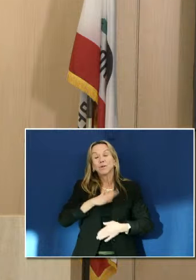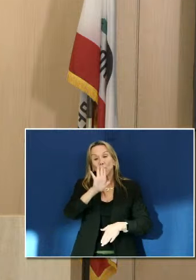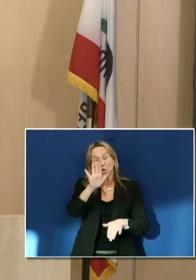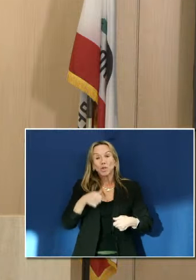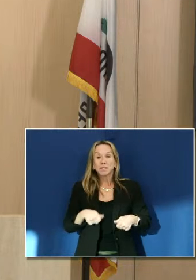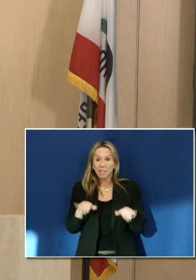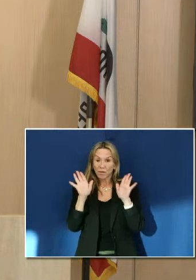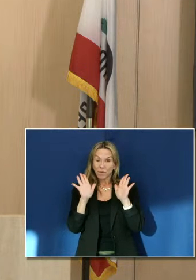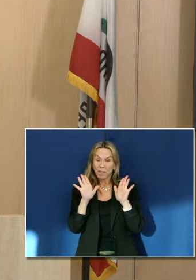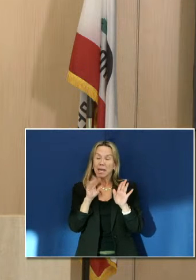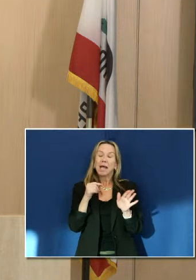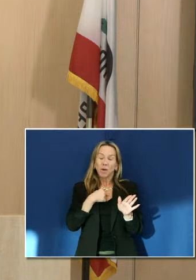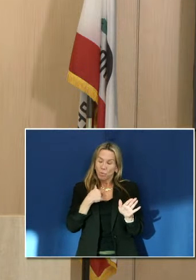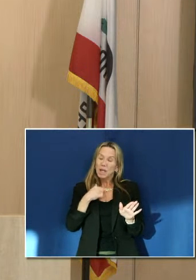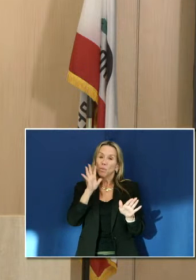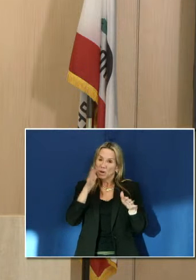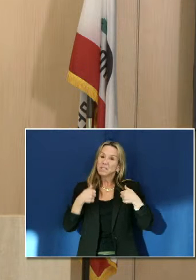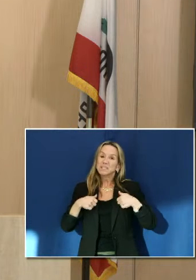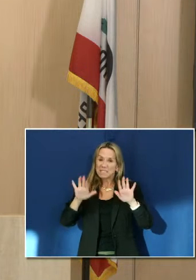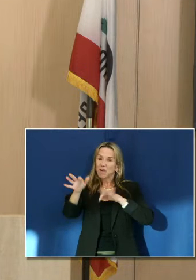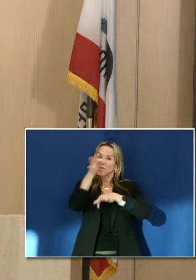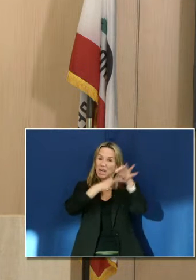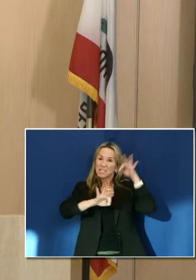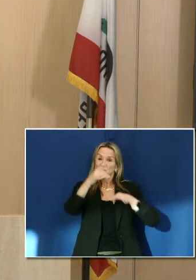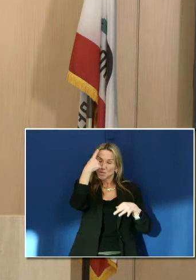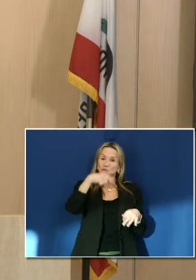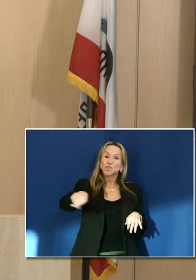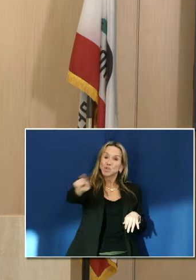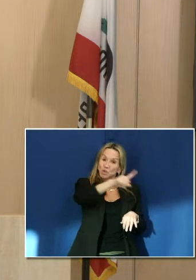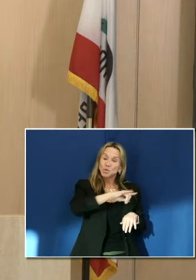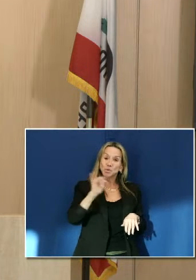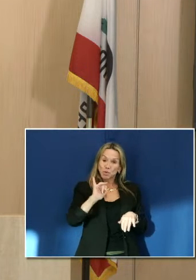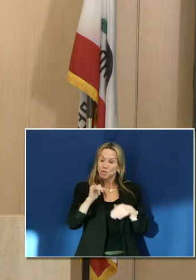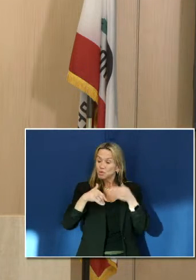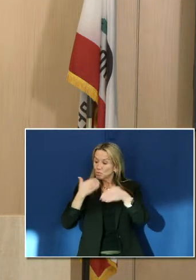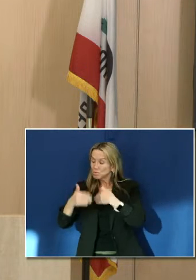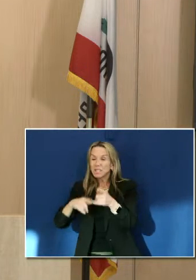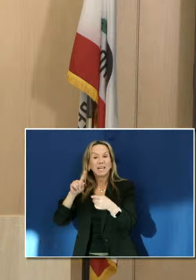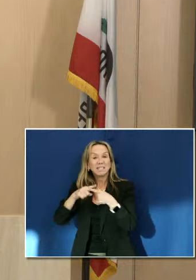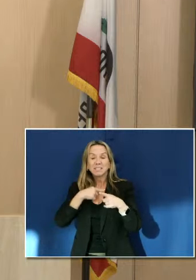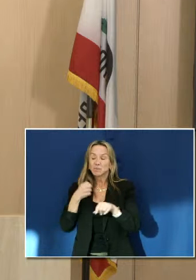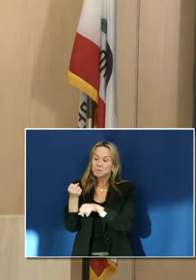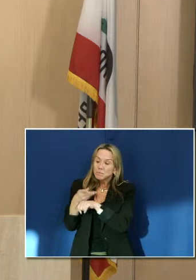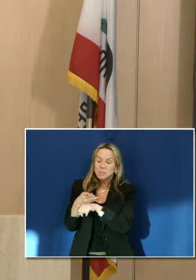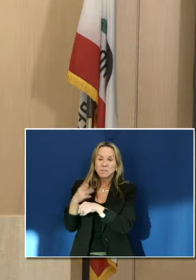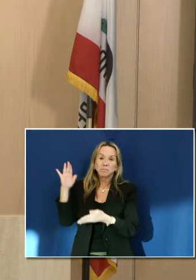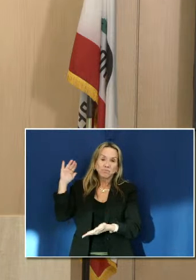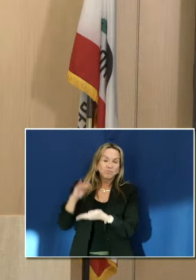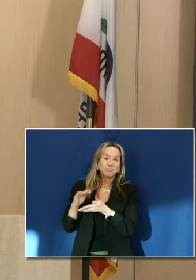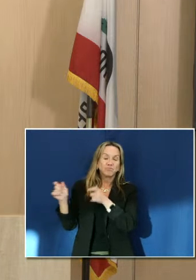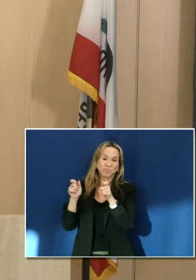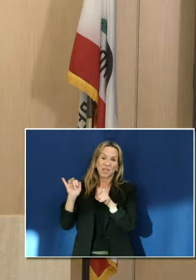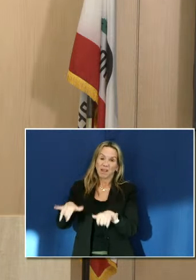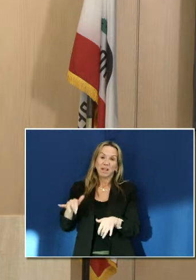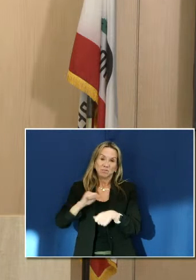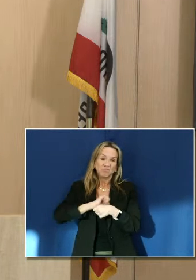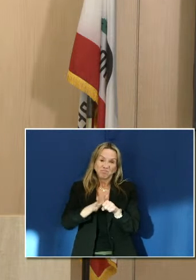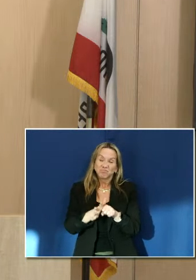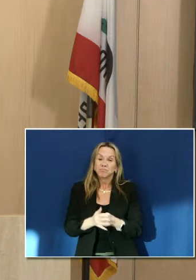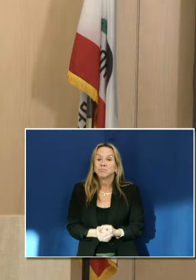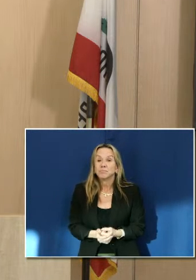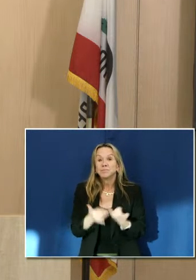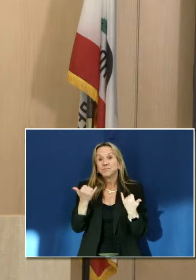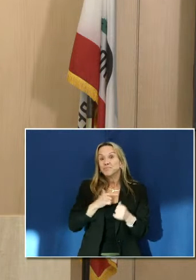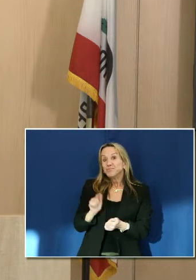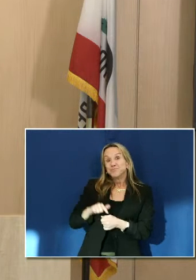And believe me, we will be there to sacrifice for you in all the days ahead until we kick this virus. Thank you. And I will now hand it back